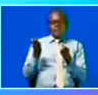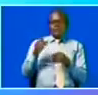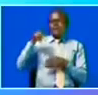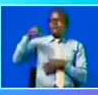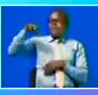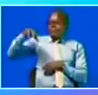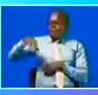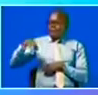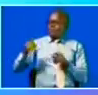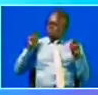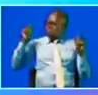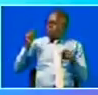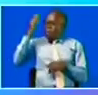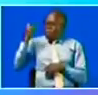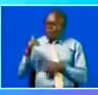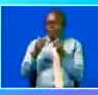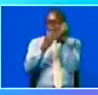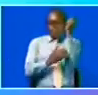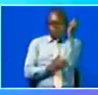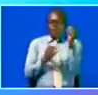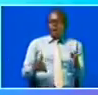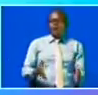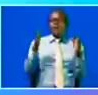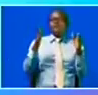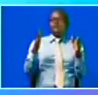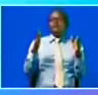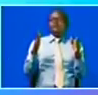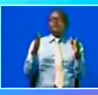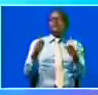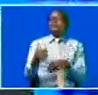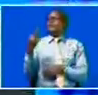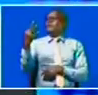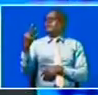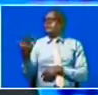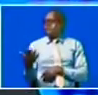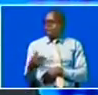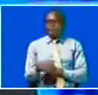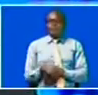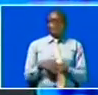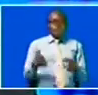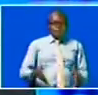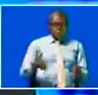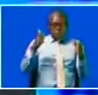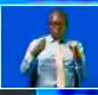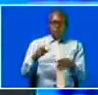PSV operators are protesting the poor state of the Mwiki Kasarani road, which not they say three. Katika barabara ya